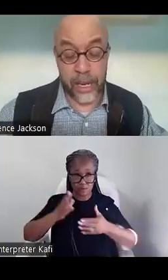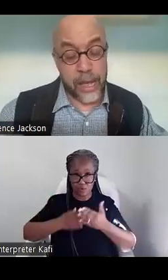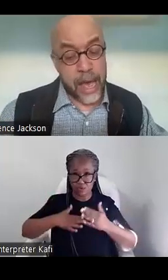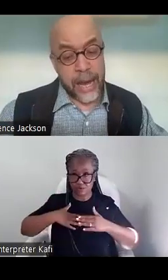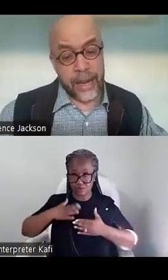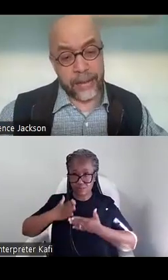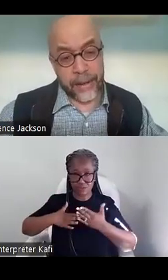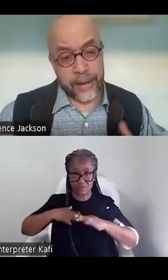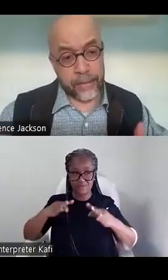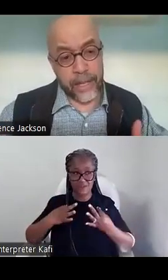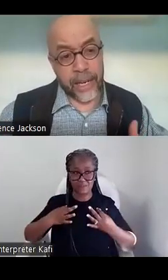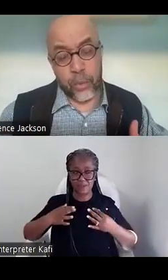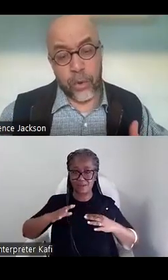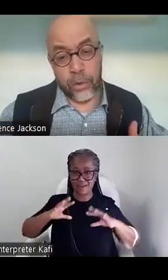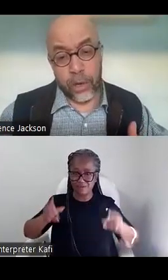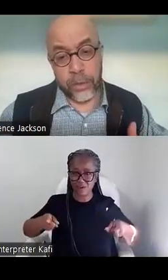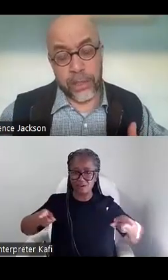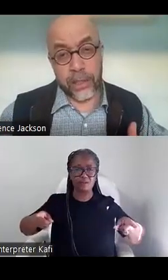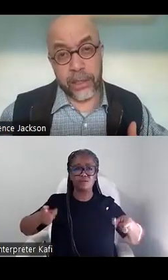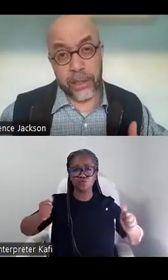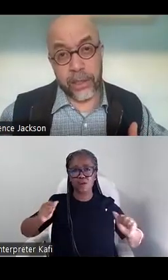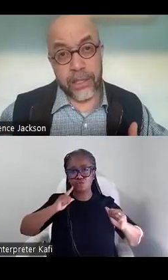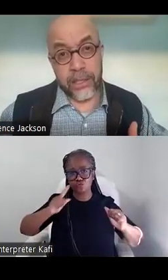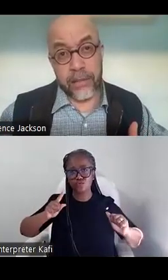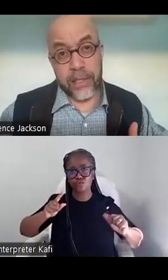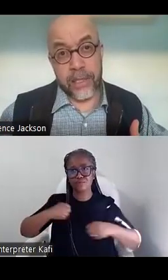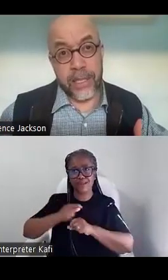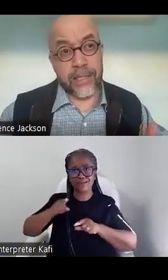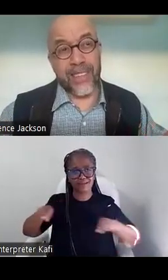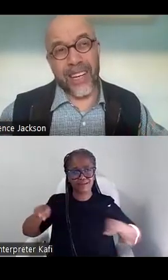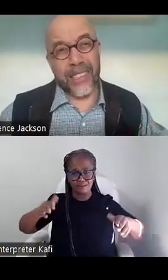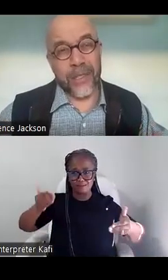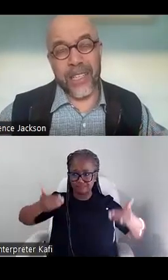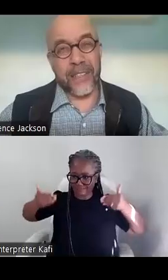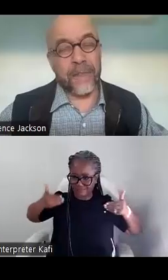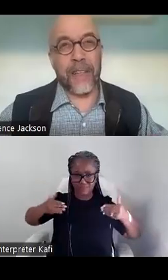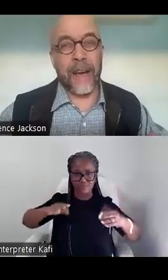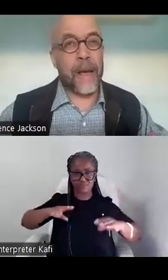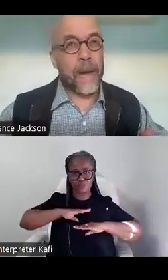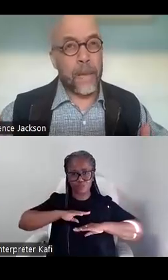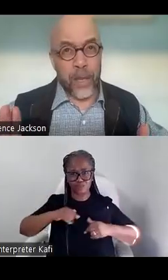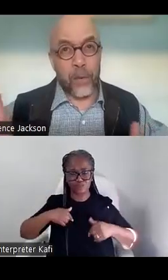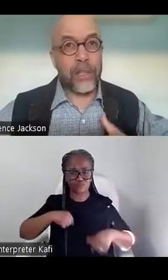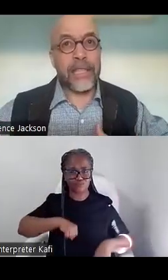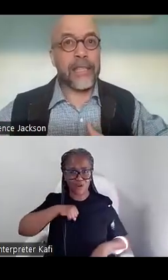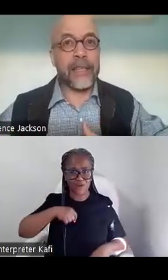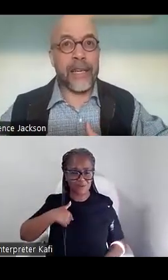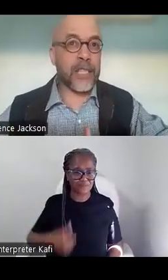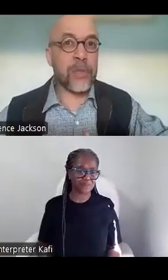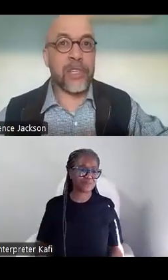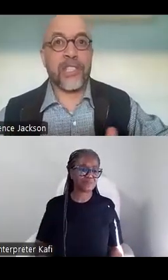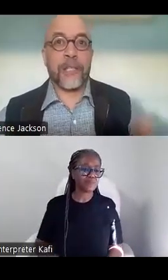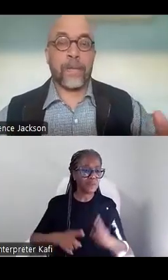heritage. And Delaney will ultimately, in 1860, or I guess he goes in 1859, he will lead